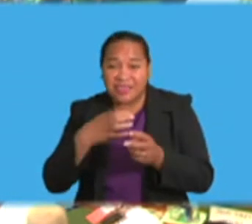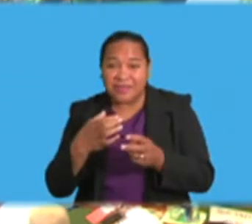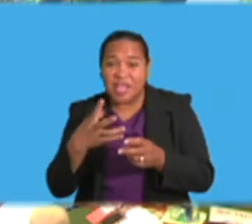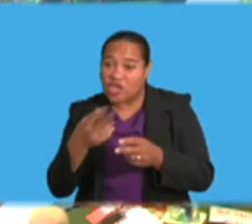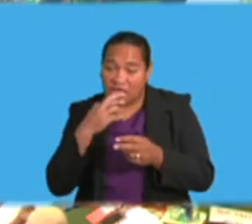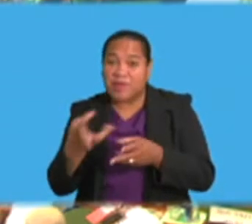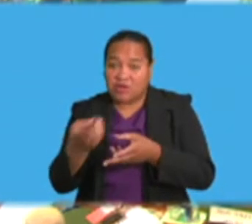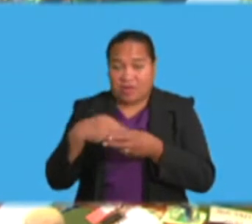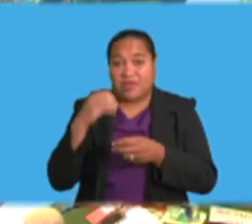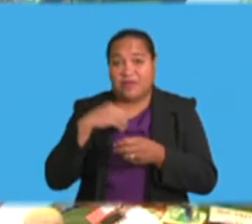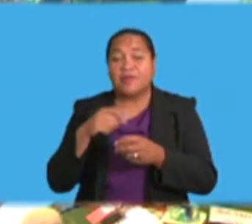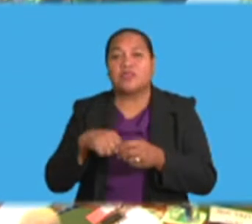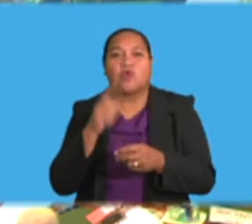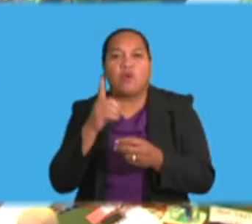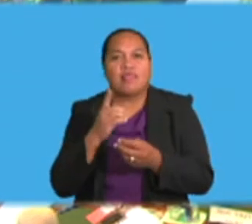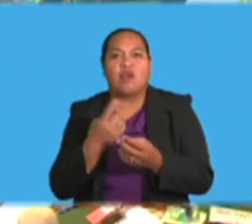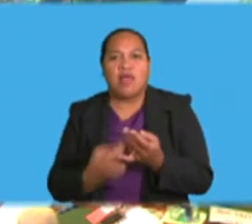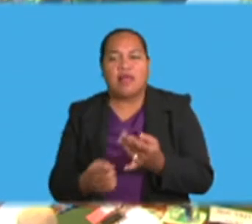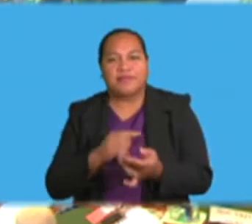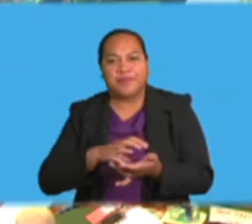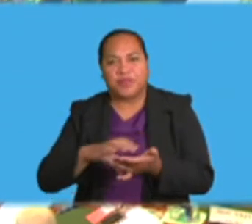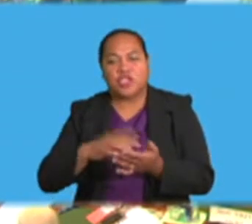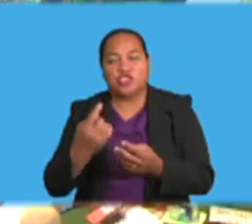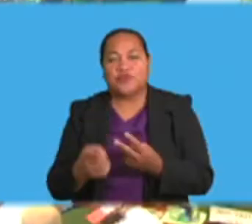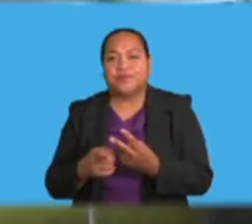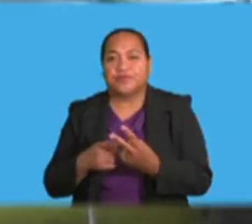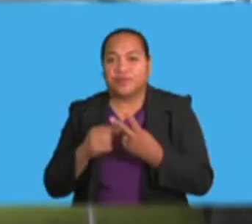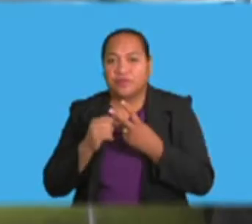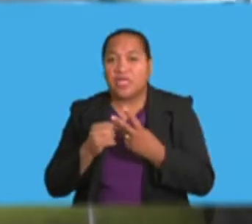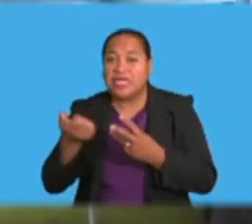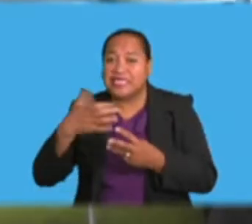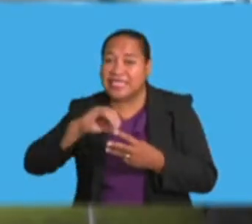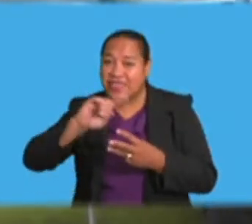redeemable preference shares of $1 each. 3,